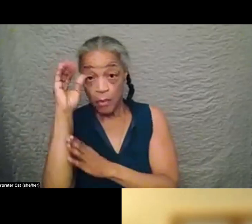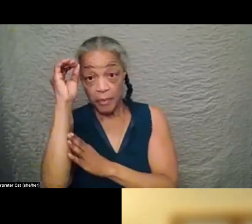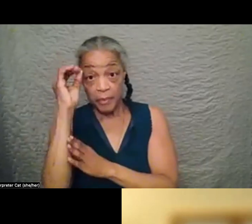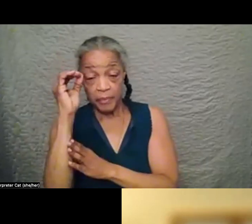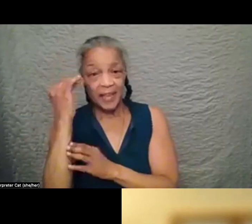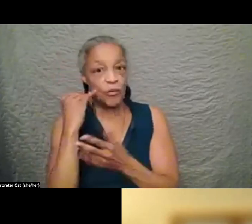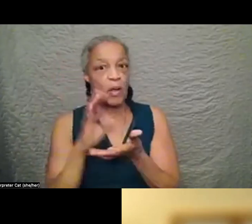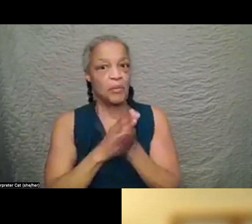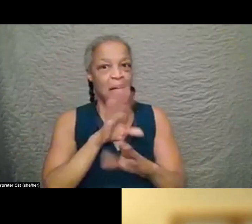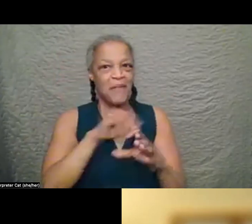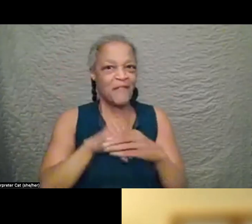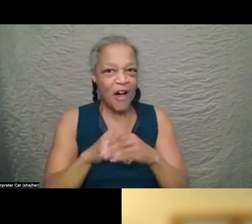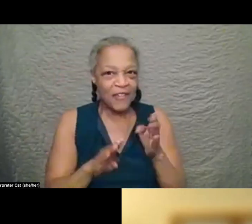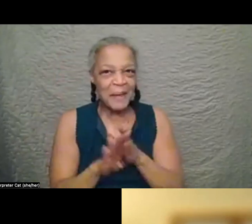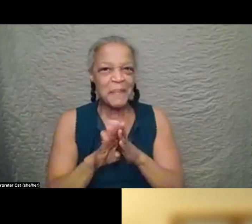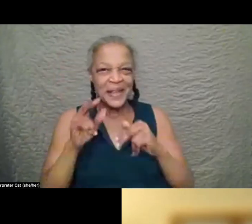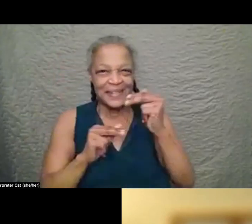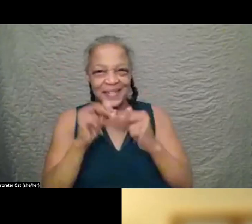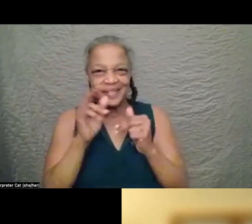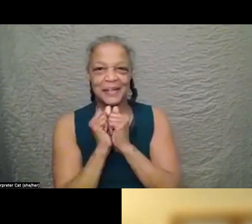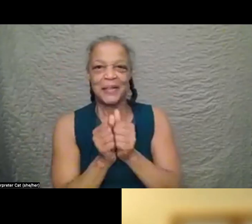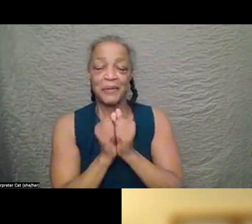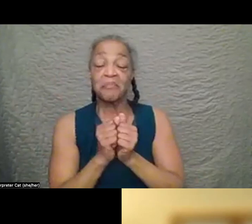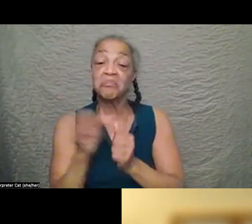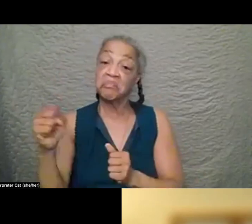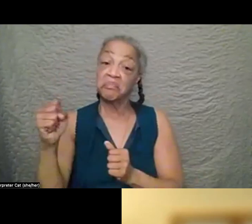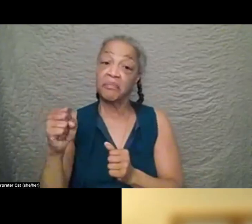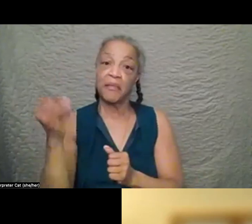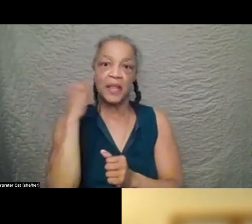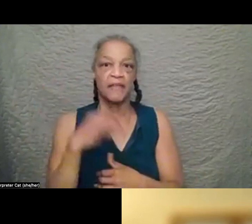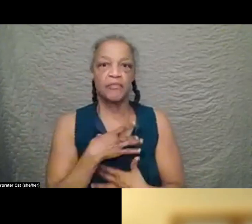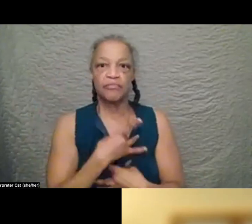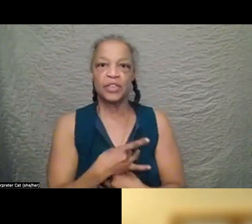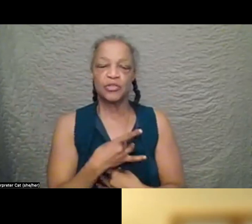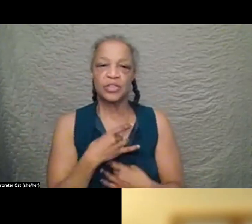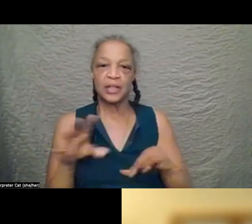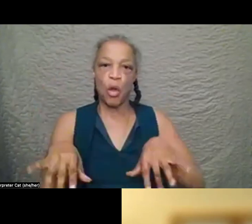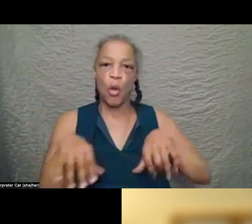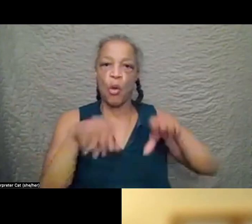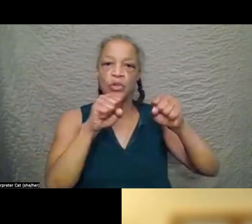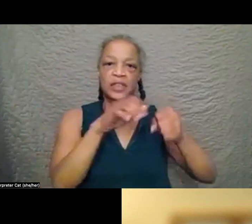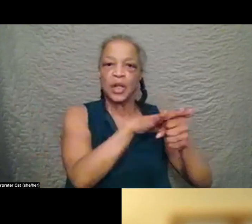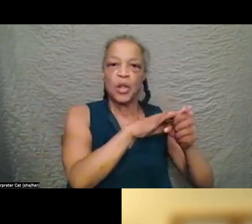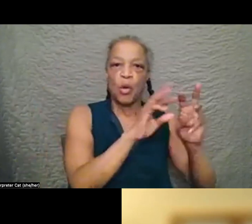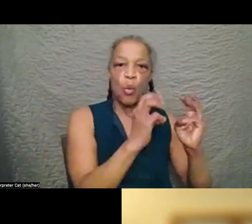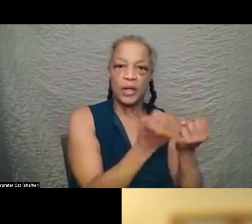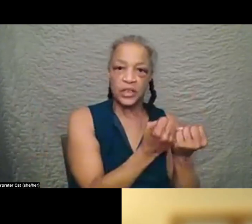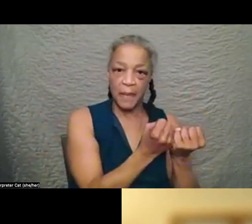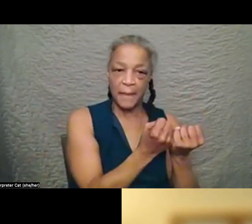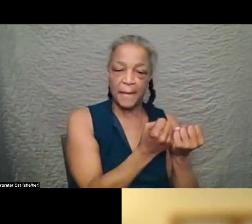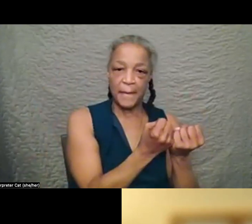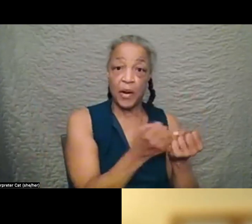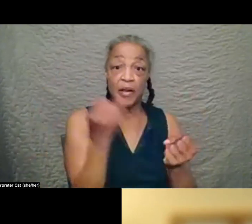involved and build together. And so, for example, if you'd be interested in hosting a local workshop, right, or if you're like doing